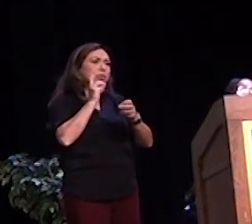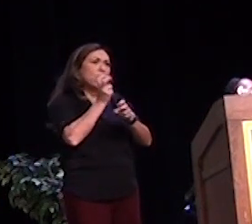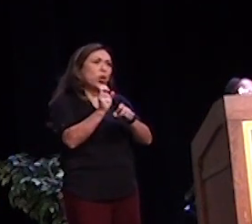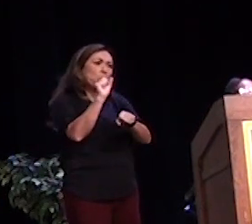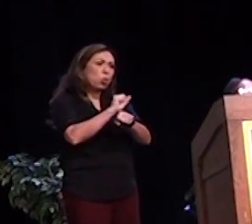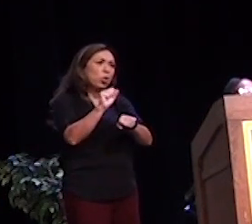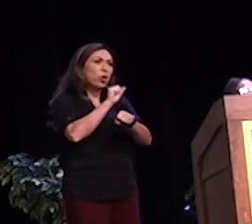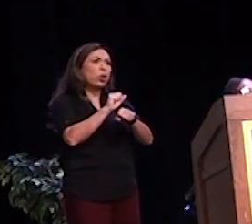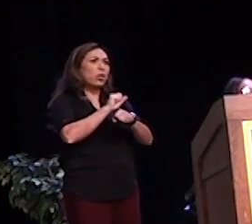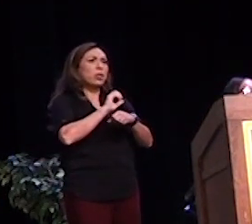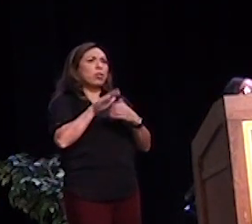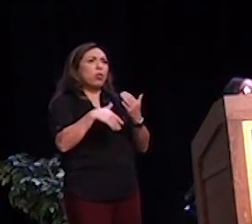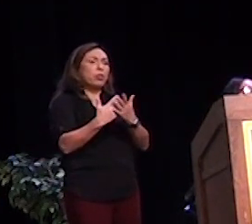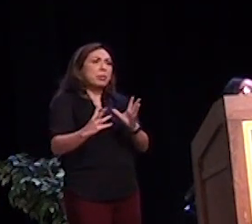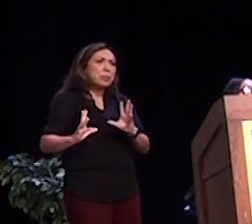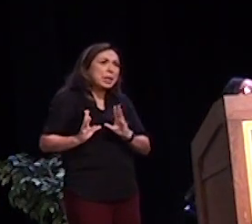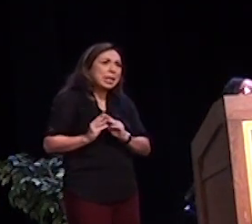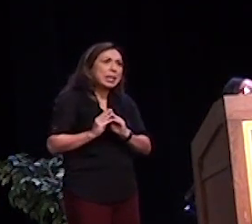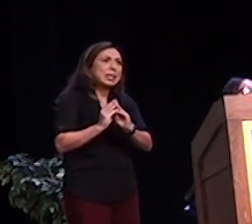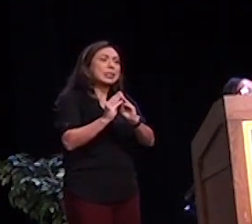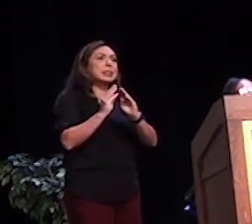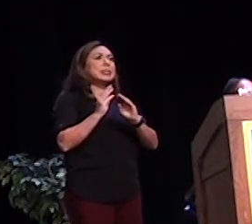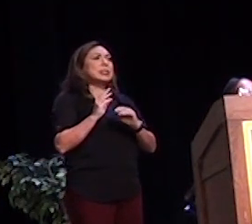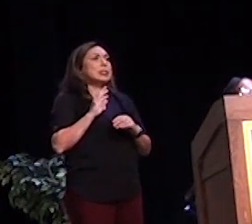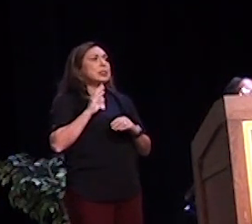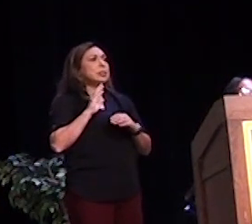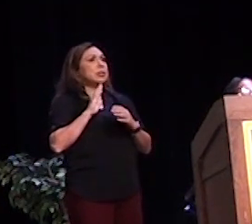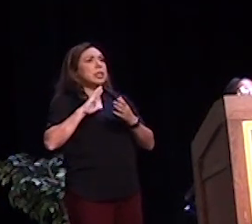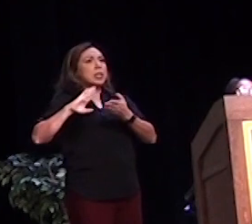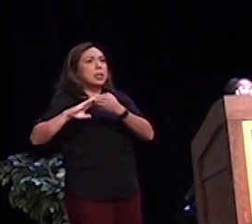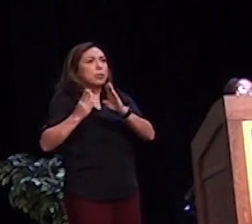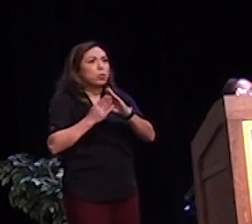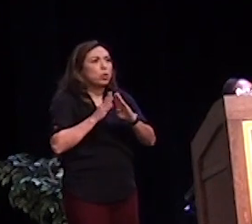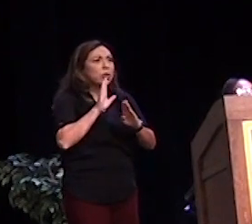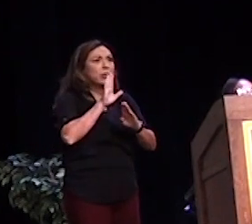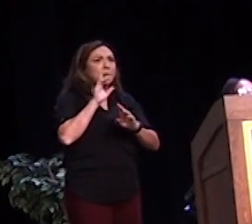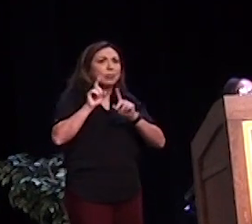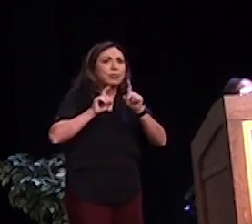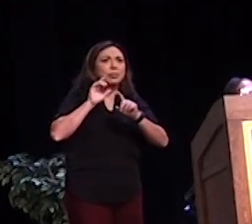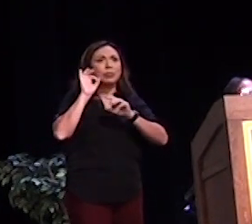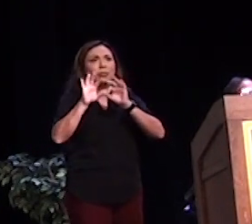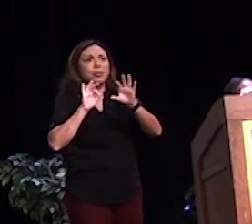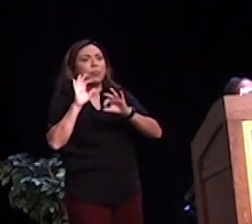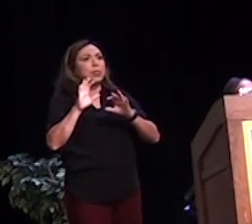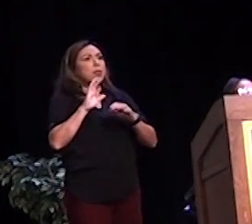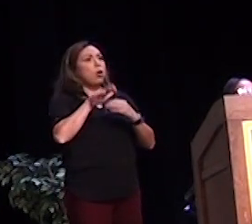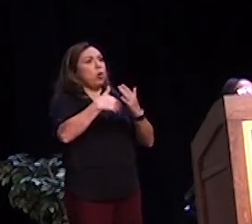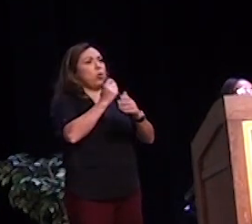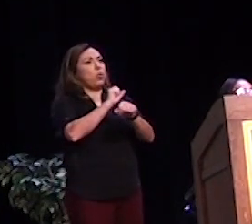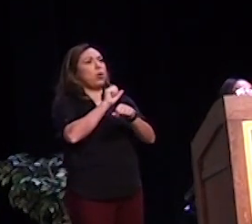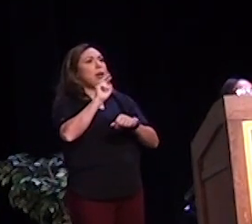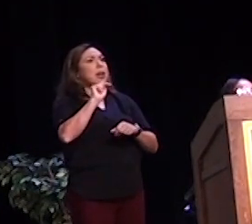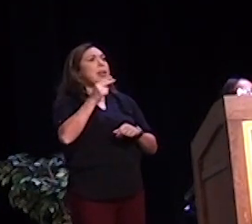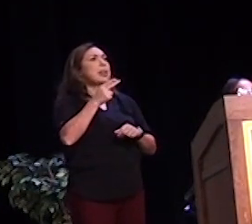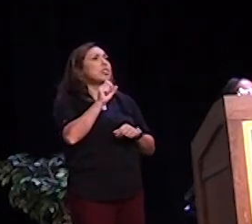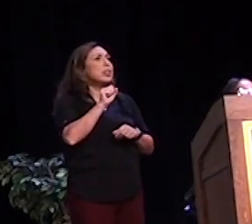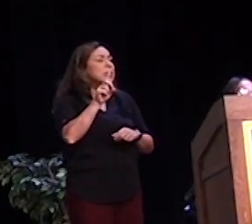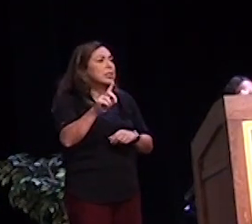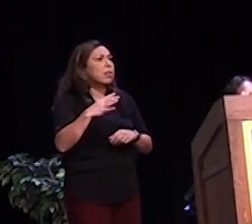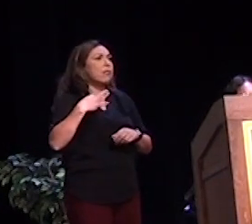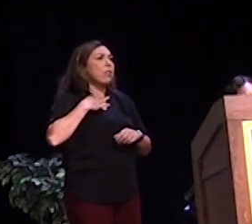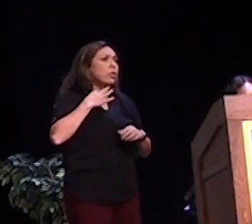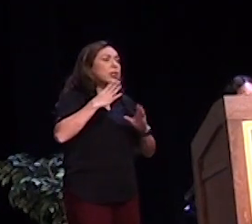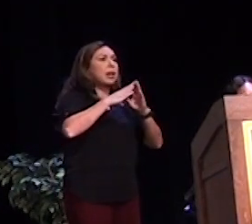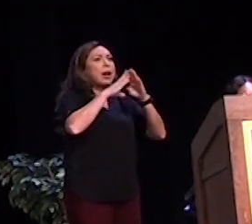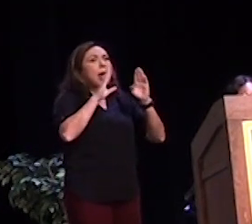hard work, all of the meetings, all of the community input, all of the work from NHSD, all of the volunteers, the